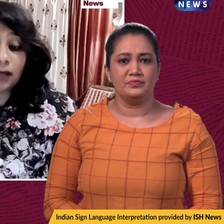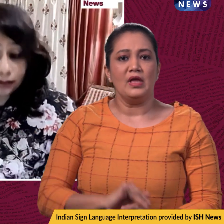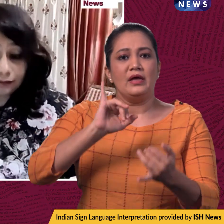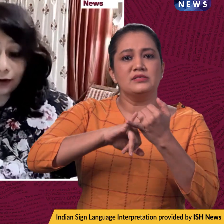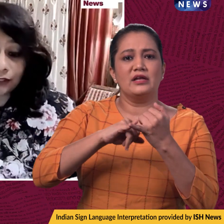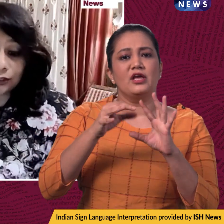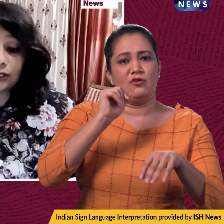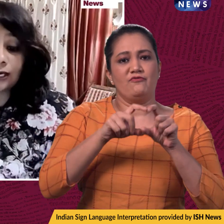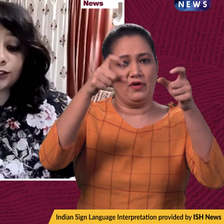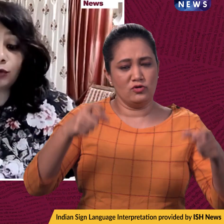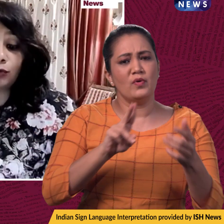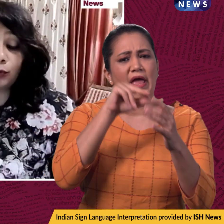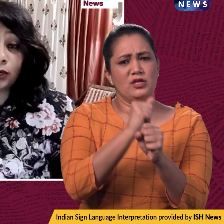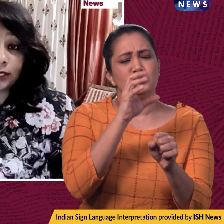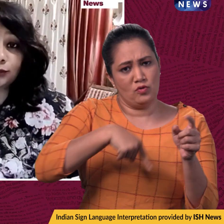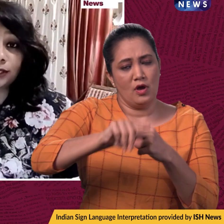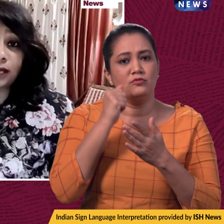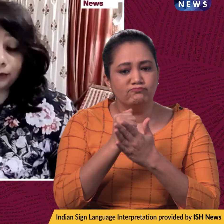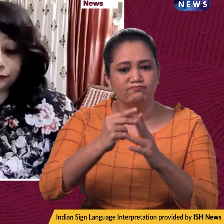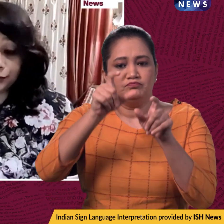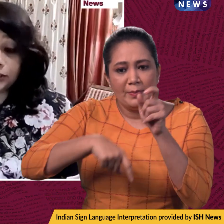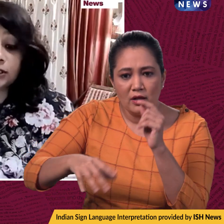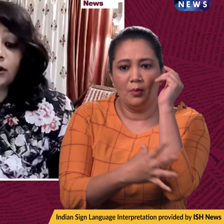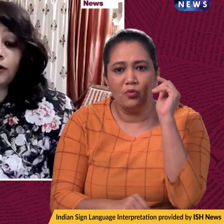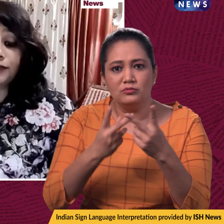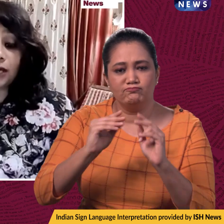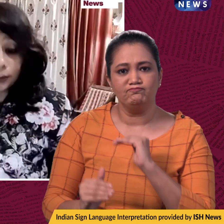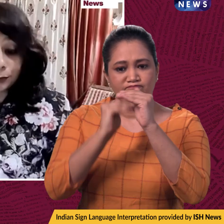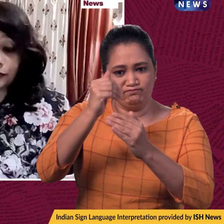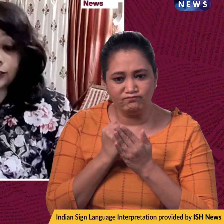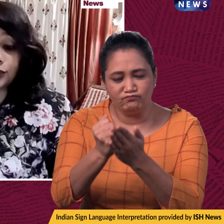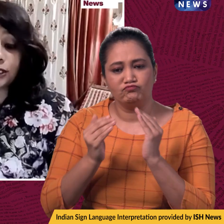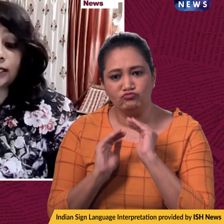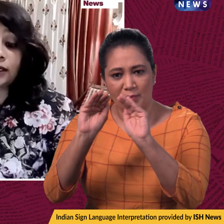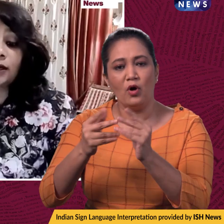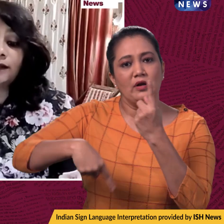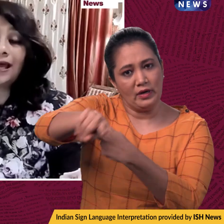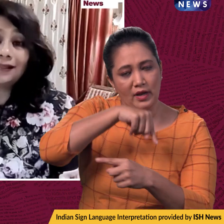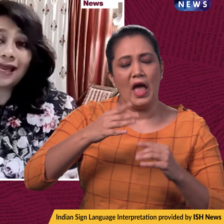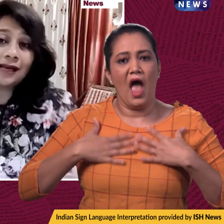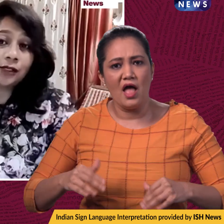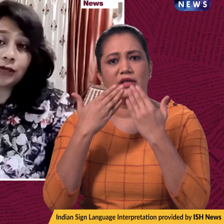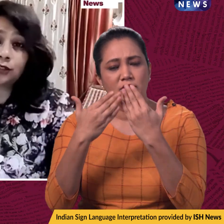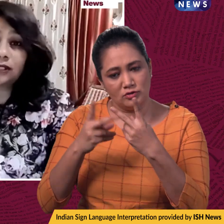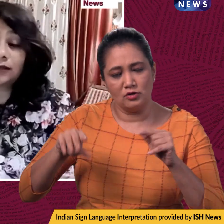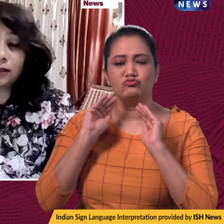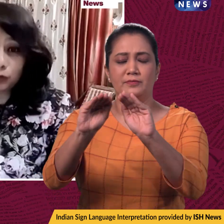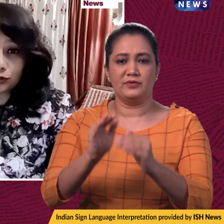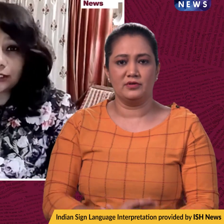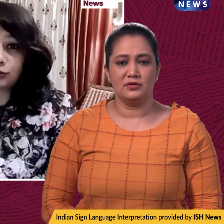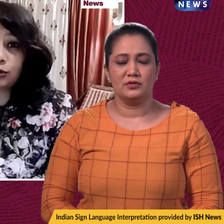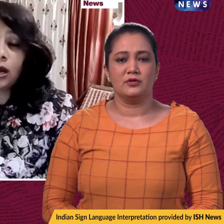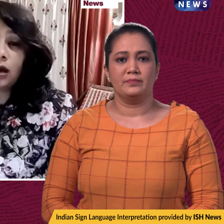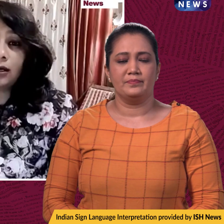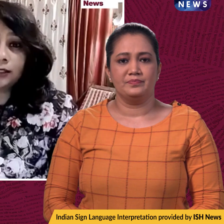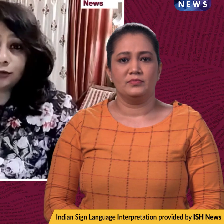up by Sarthi Foundation, an NGO working towards upliftment of the underprivileged in the health and education sector, and